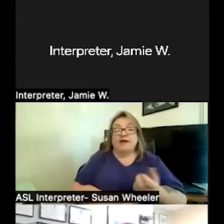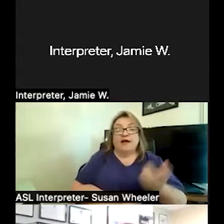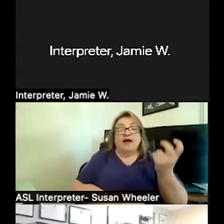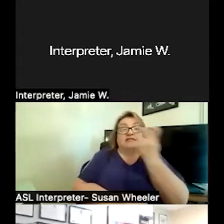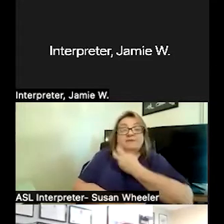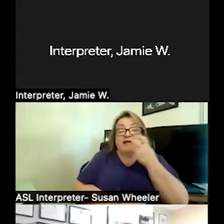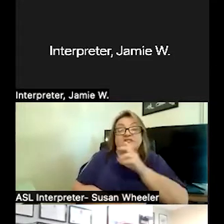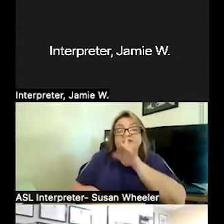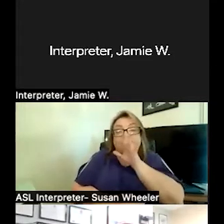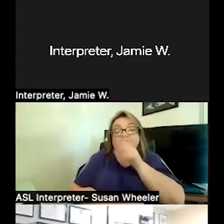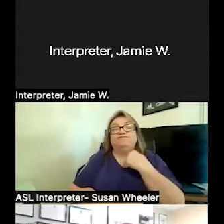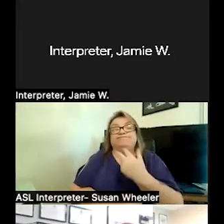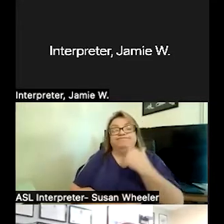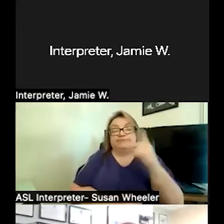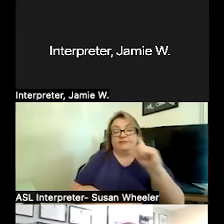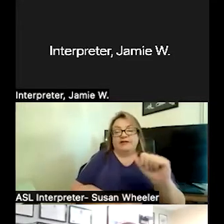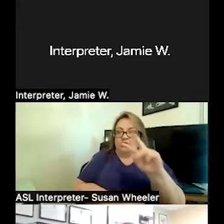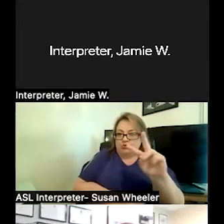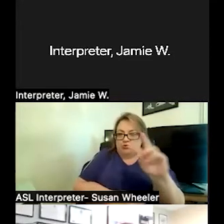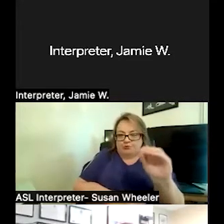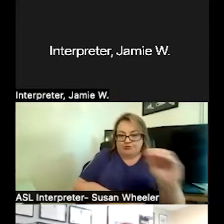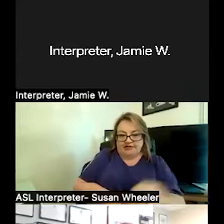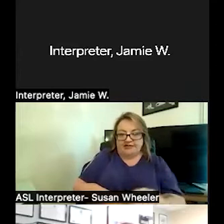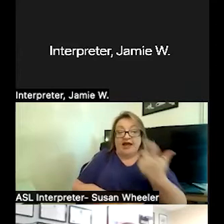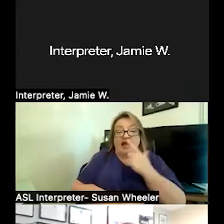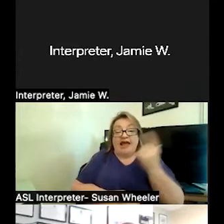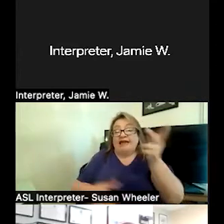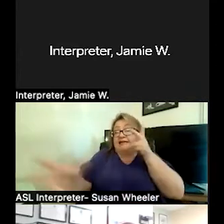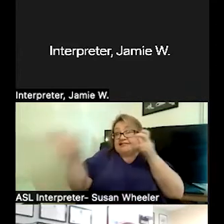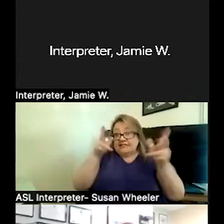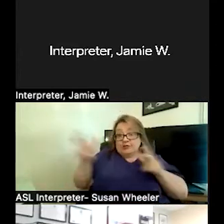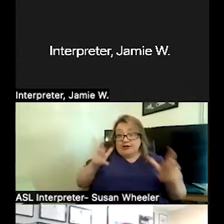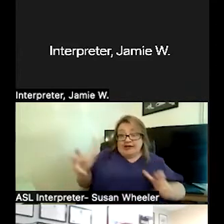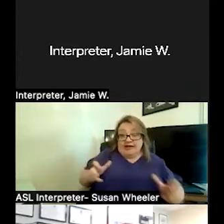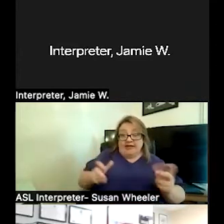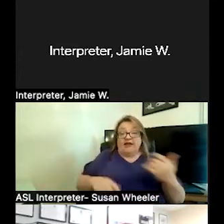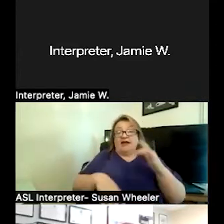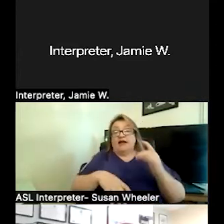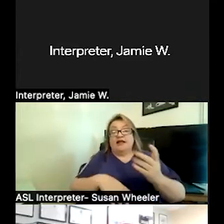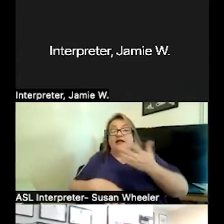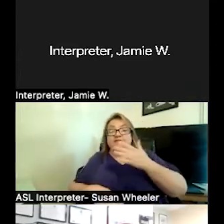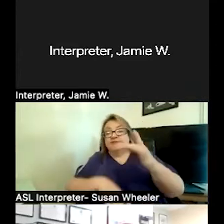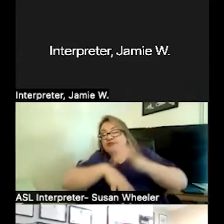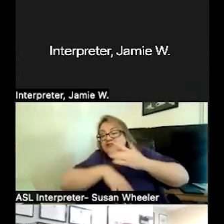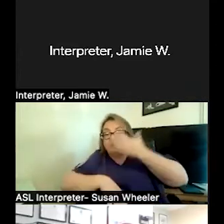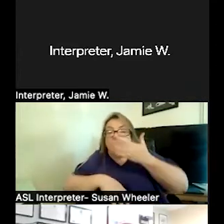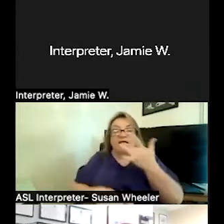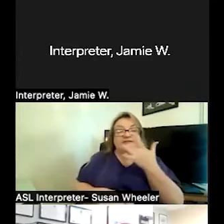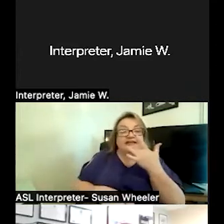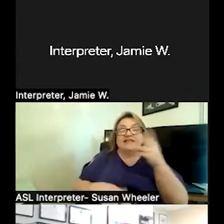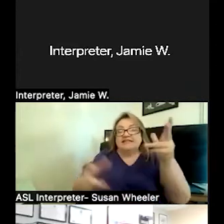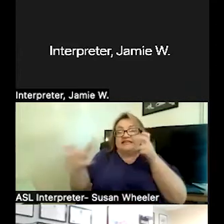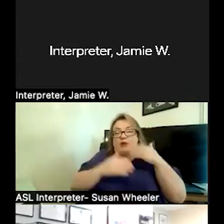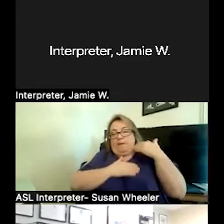lingual disabilities, 2%, and sensory impairments and sensory processing